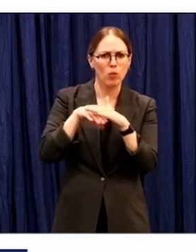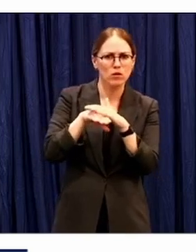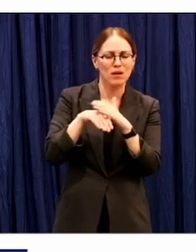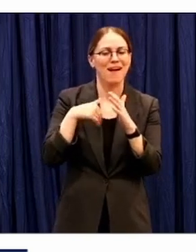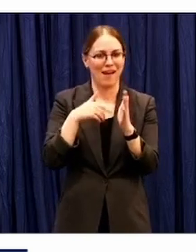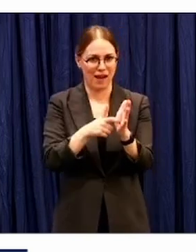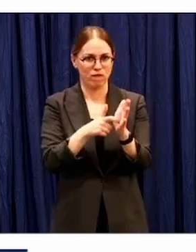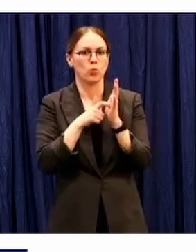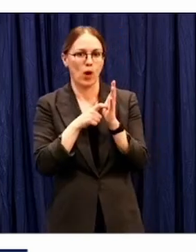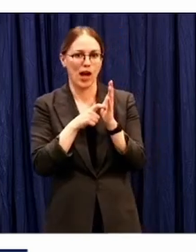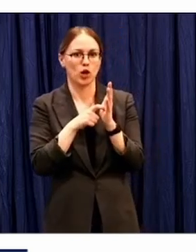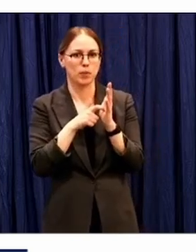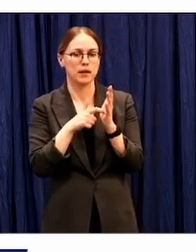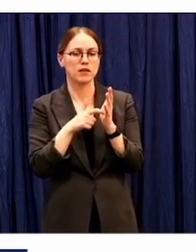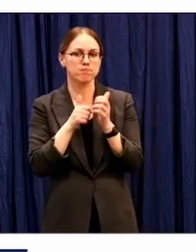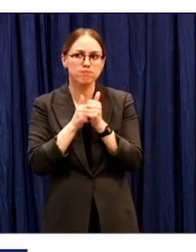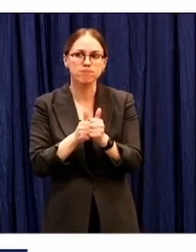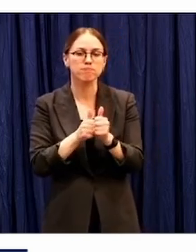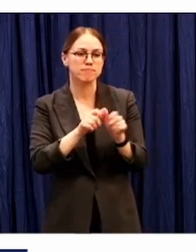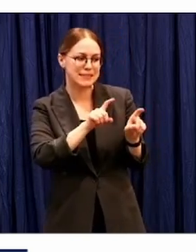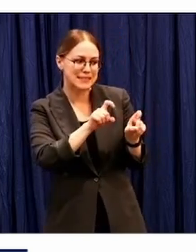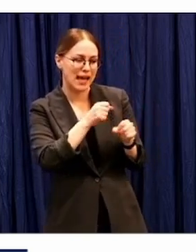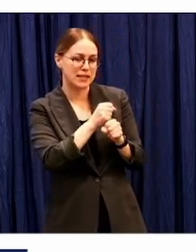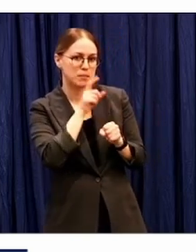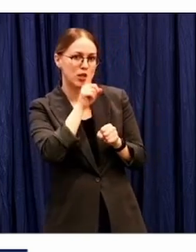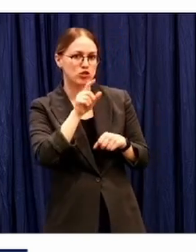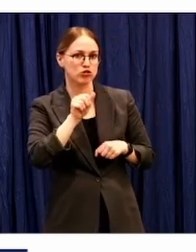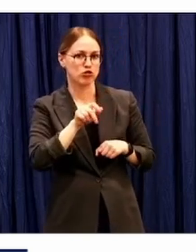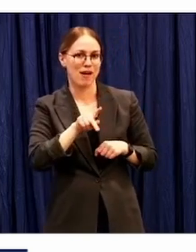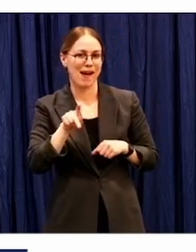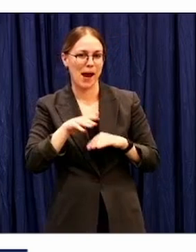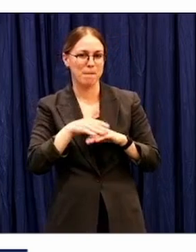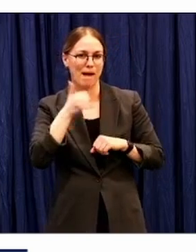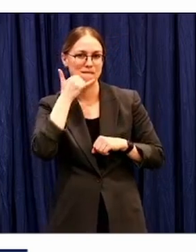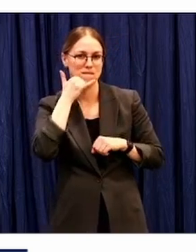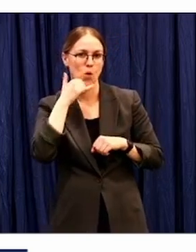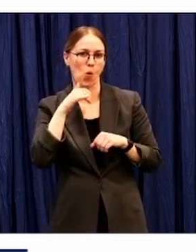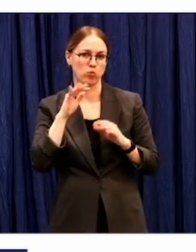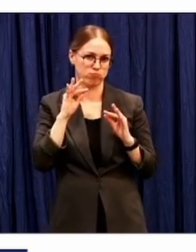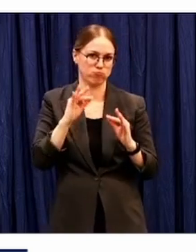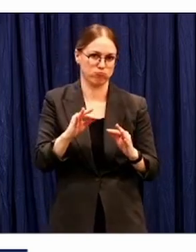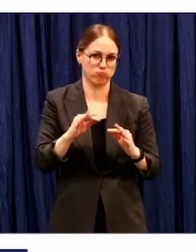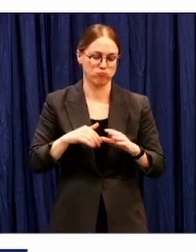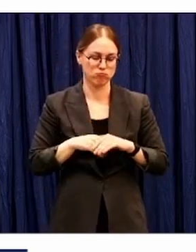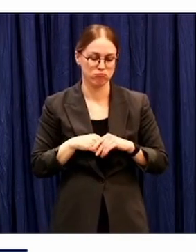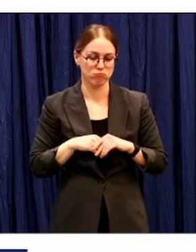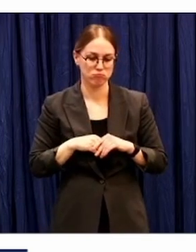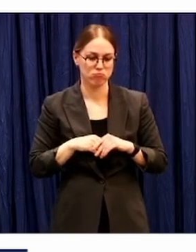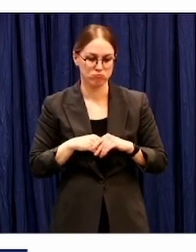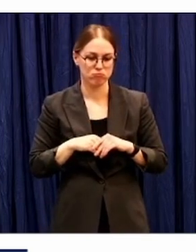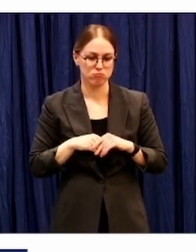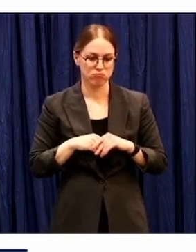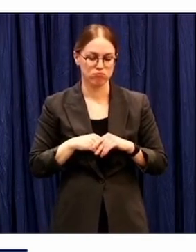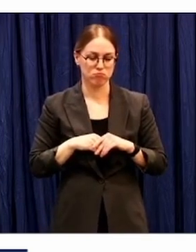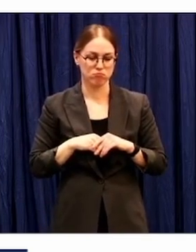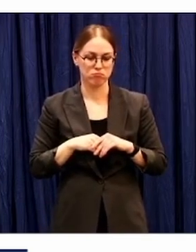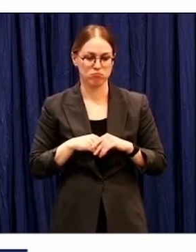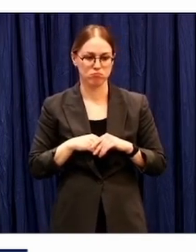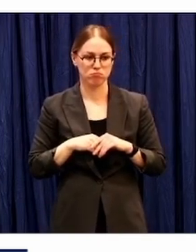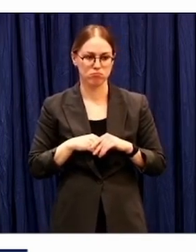to test applications for accessibility, as well as a few other technical requirements and branding requirements.